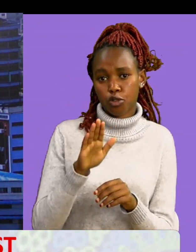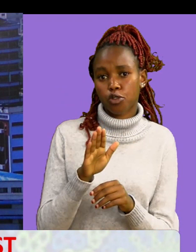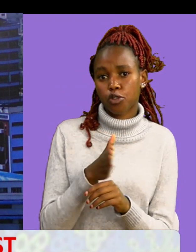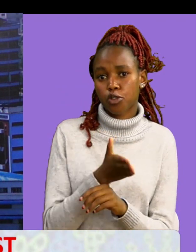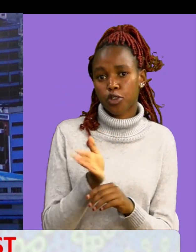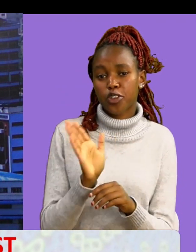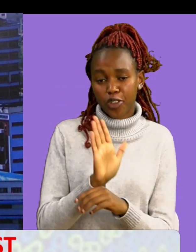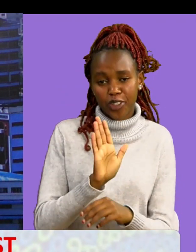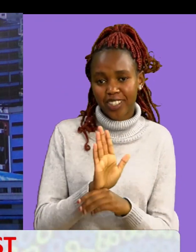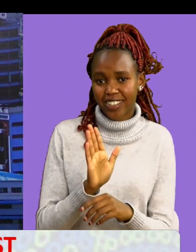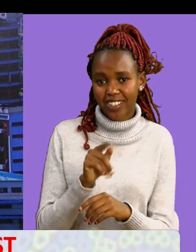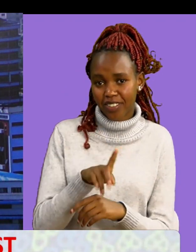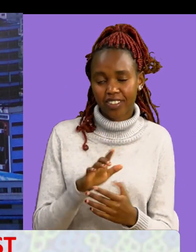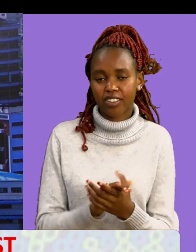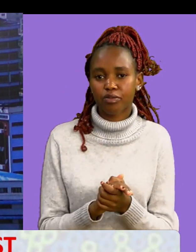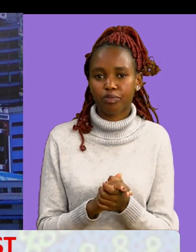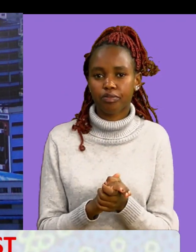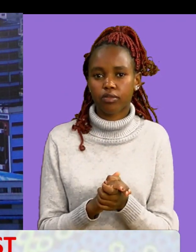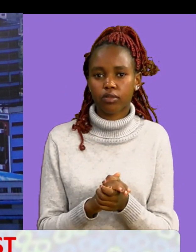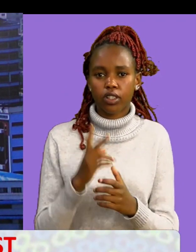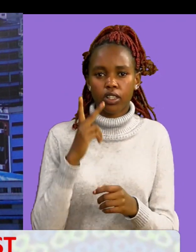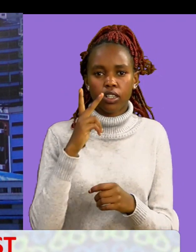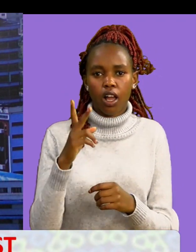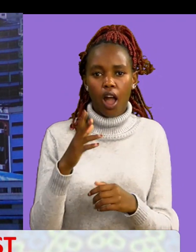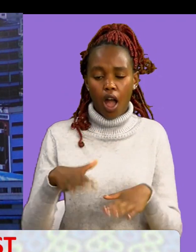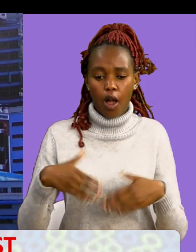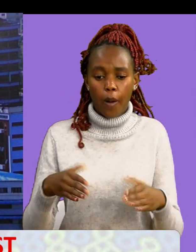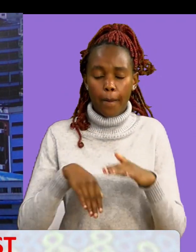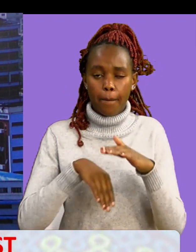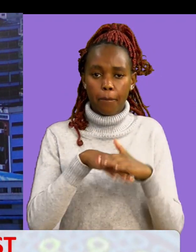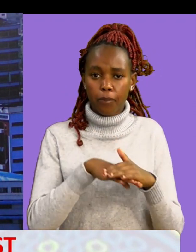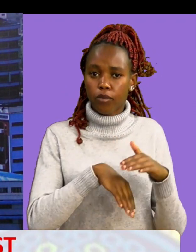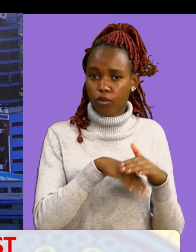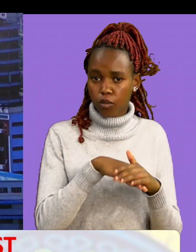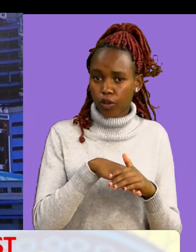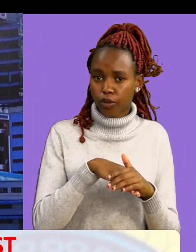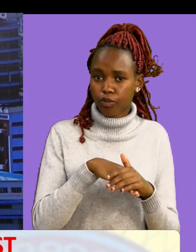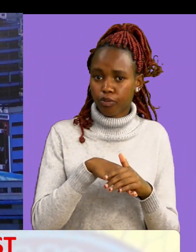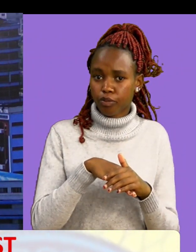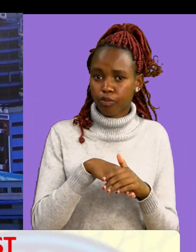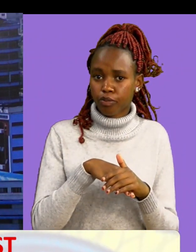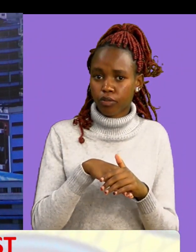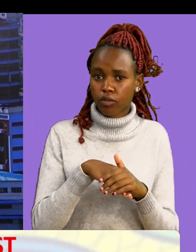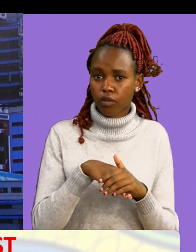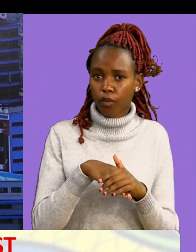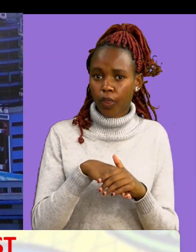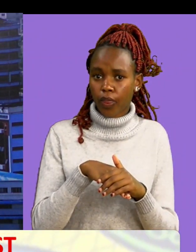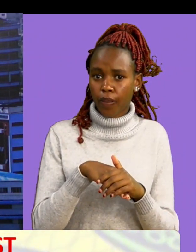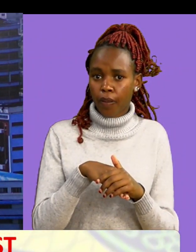disability came out. When you look at how we play football, the amputee football, for example, watu wanafunga mabao